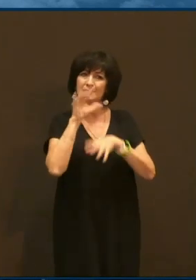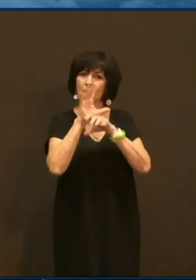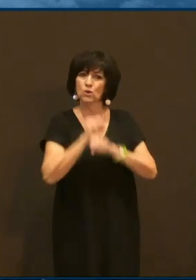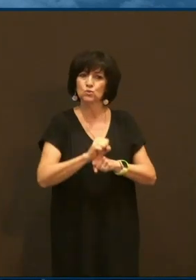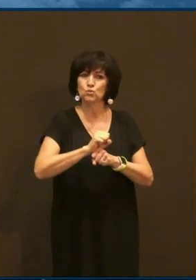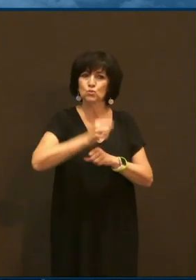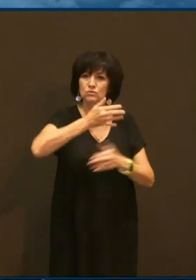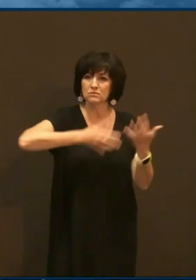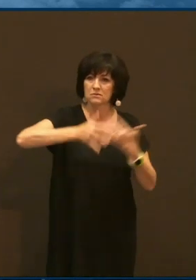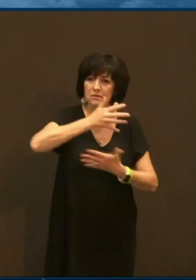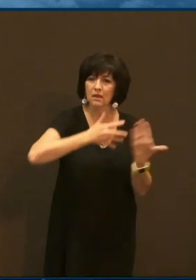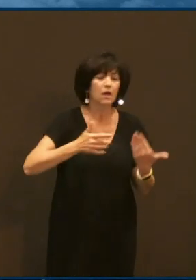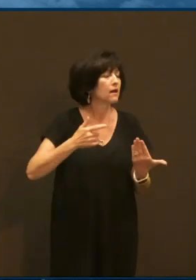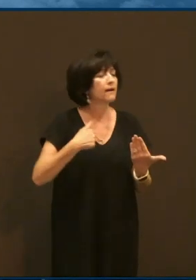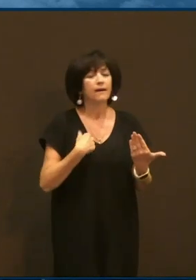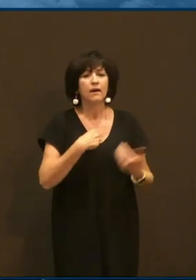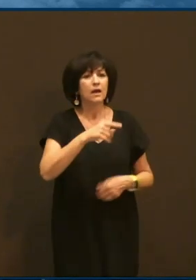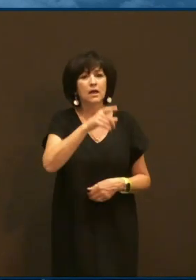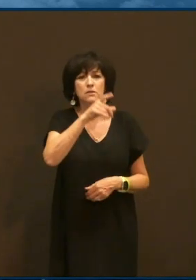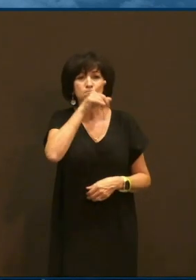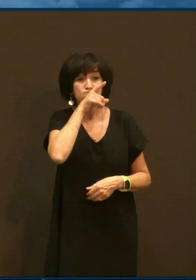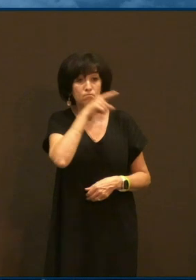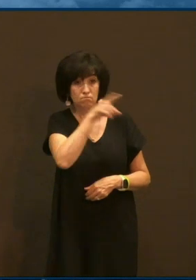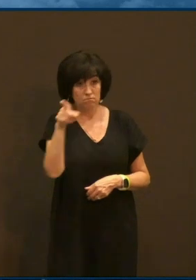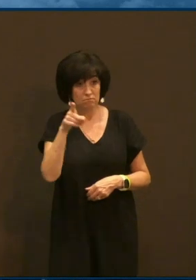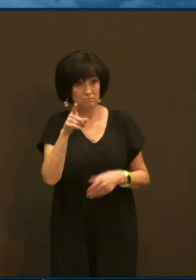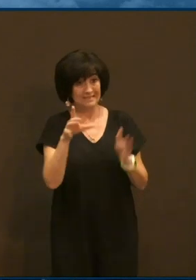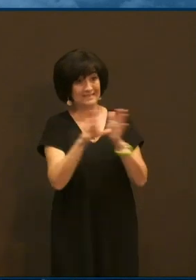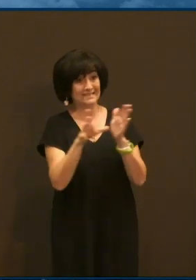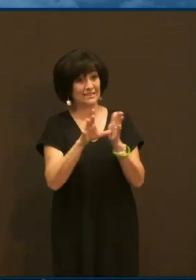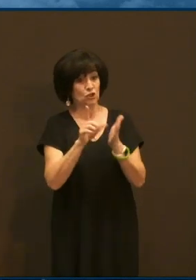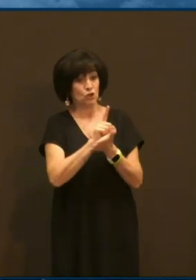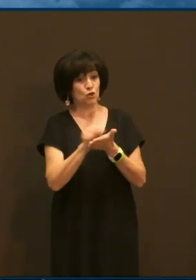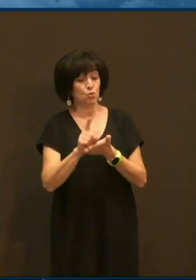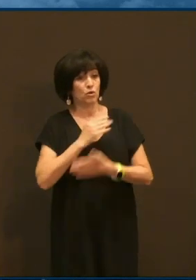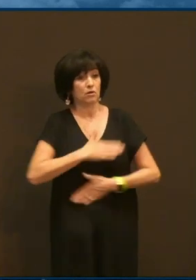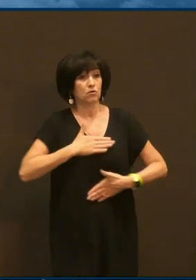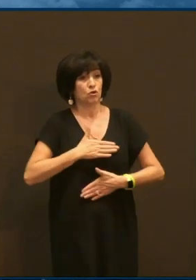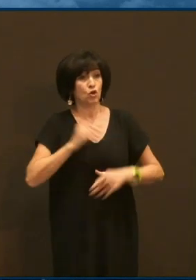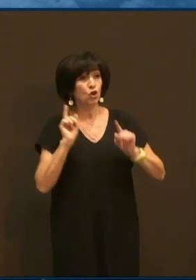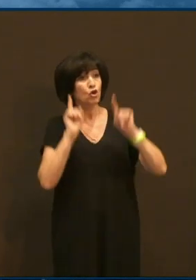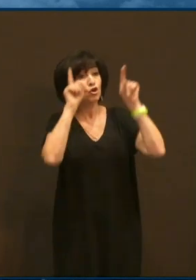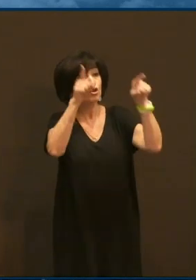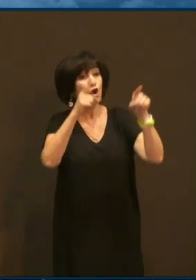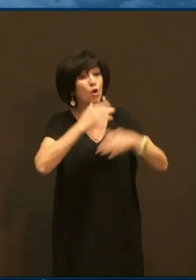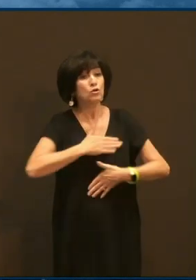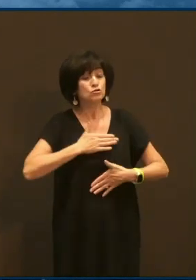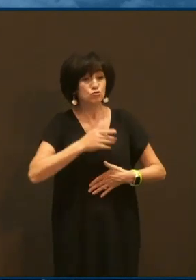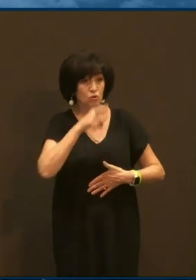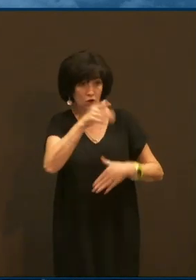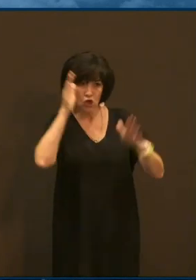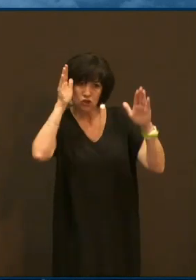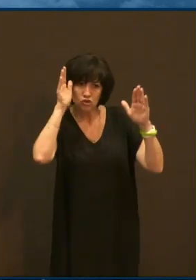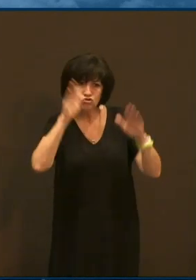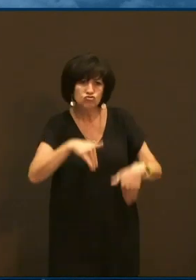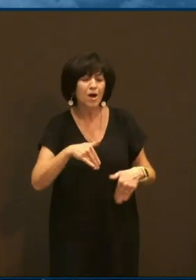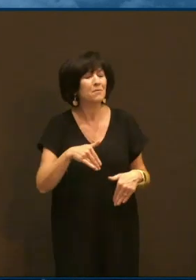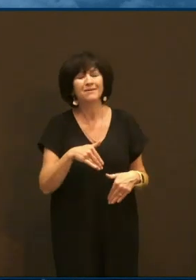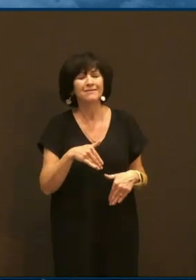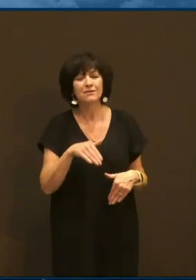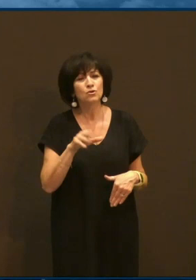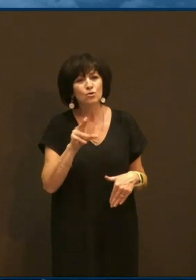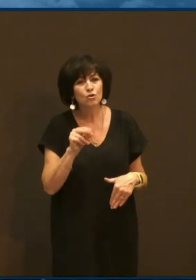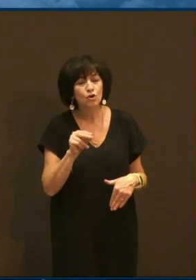trouble for participating in Senior Week activities. What's important from our perspective is we need to understand